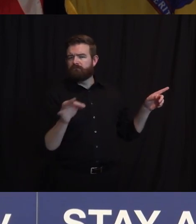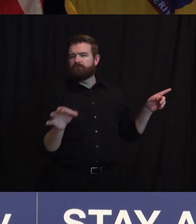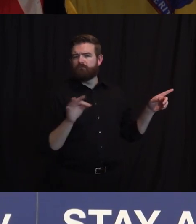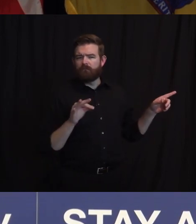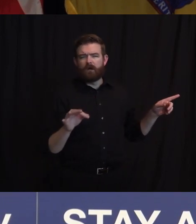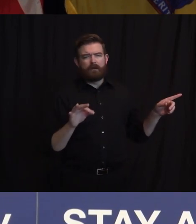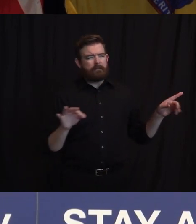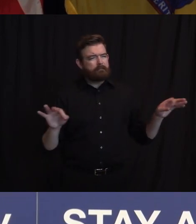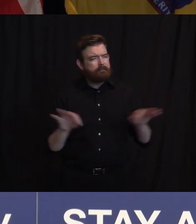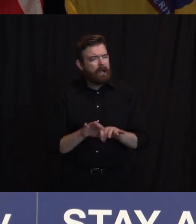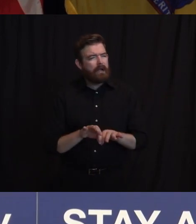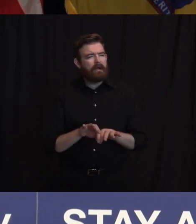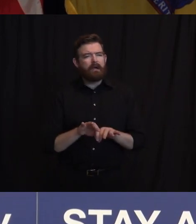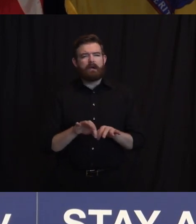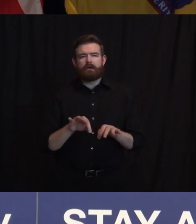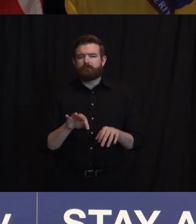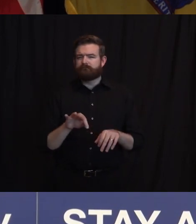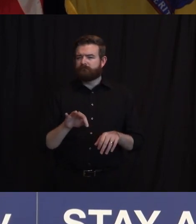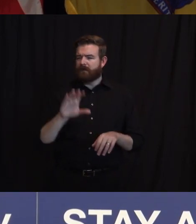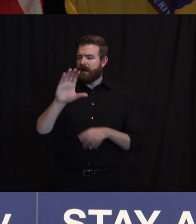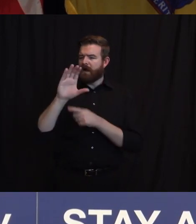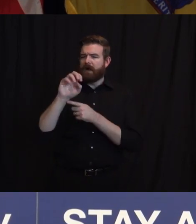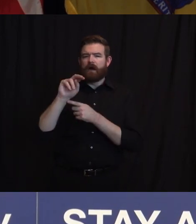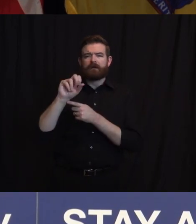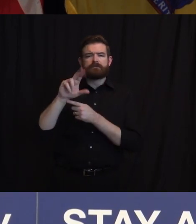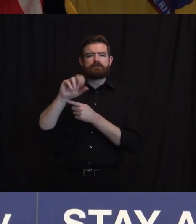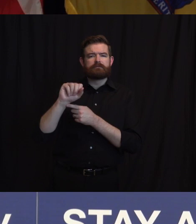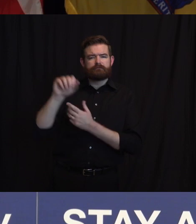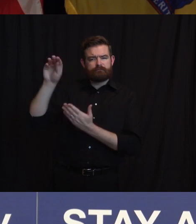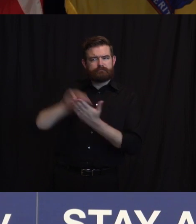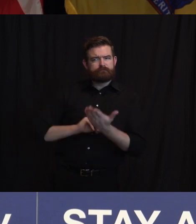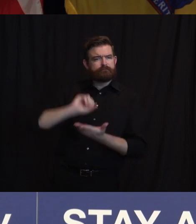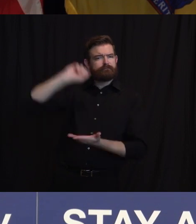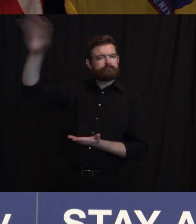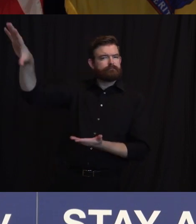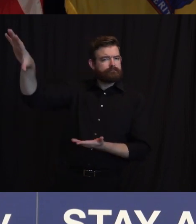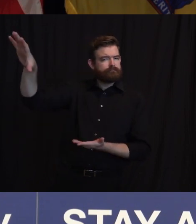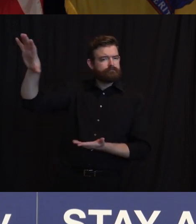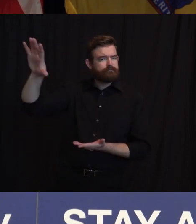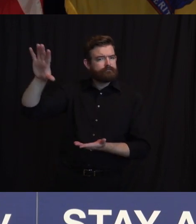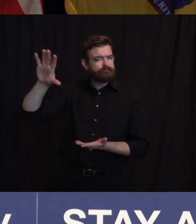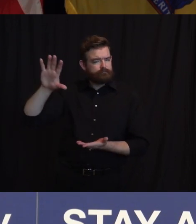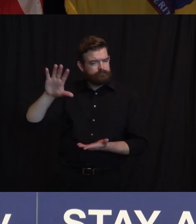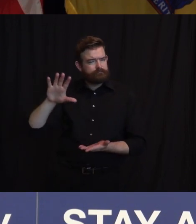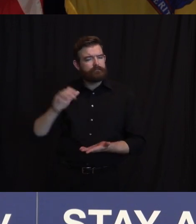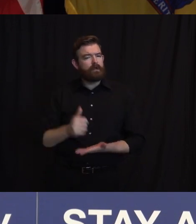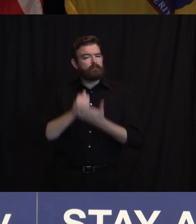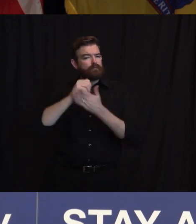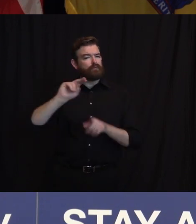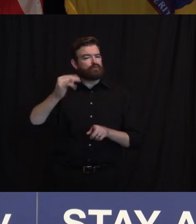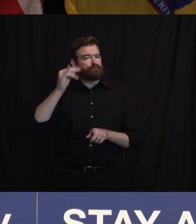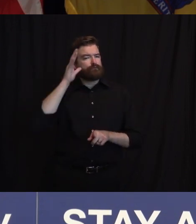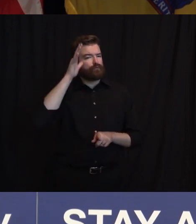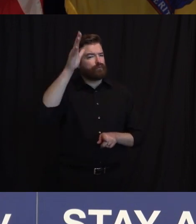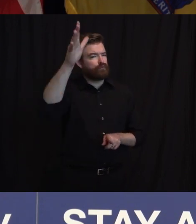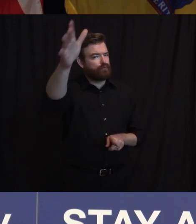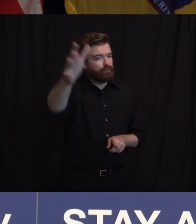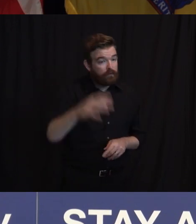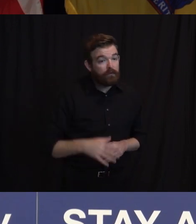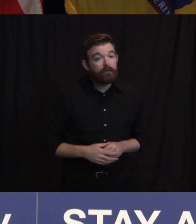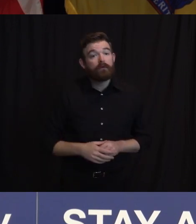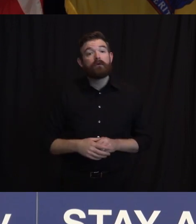accurate census count is for the future of our state. Today, I want to emphasize how important the census